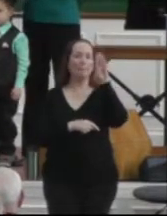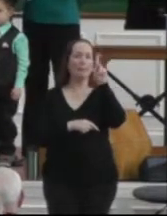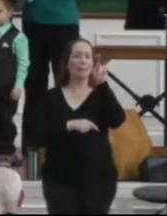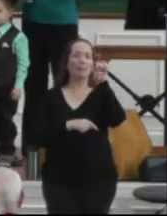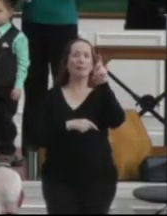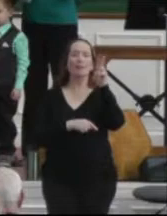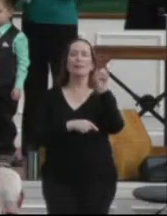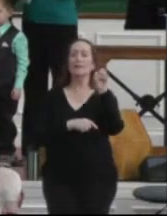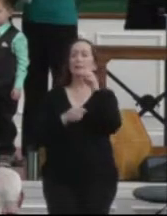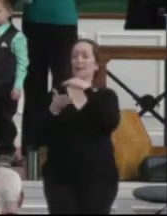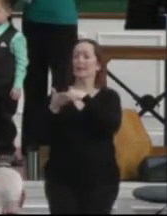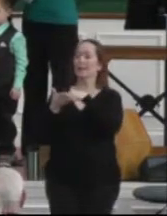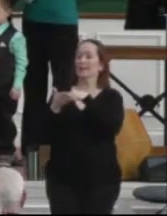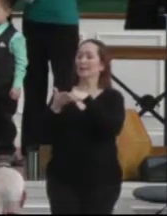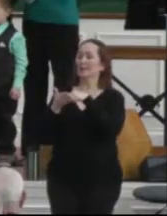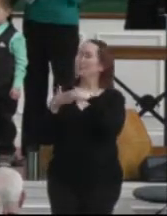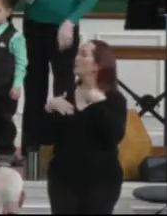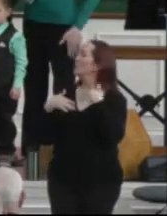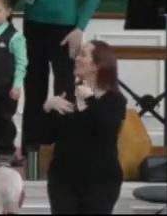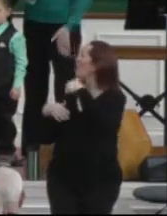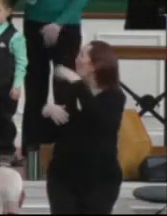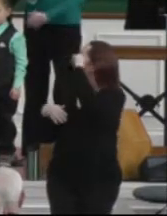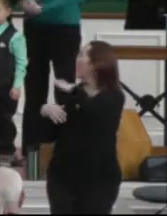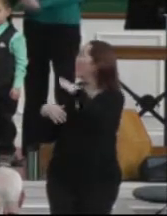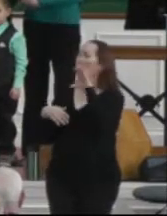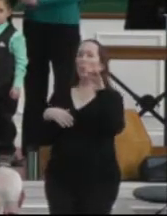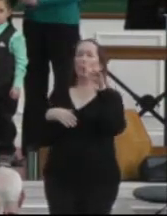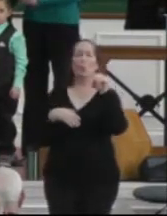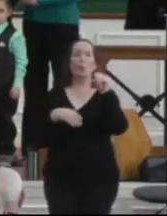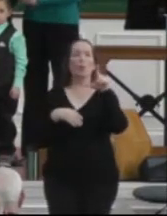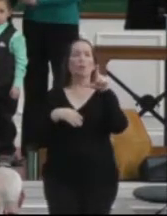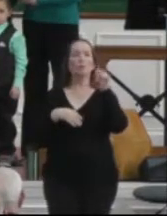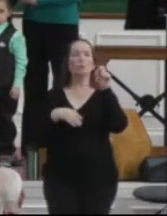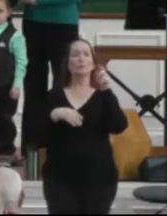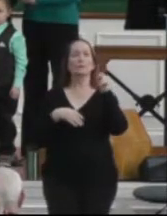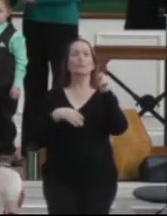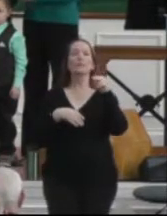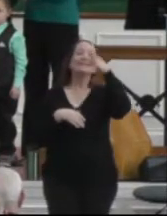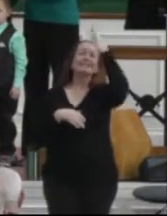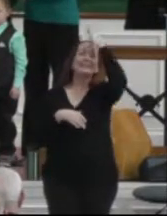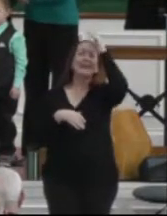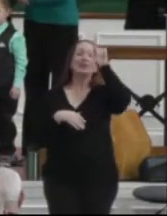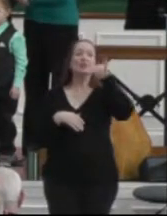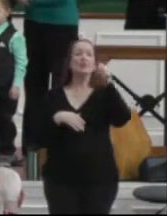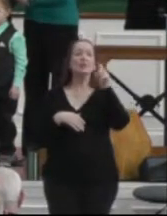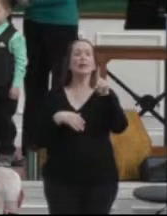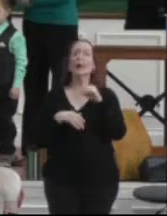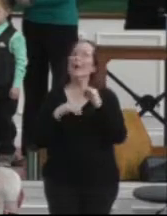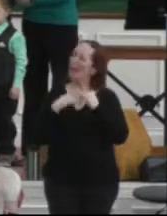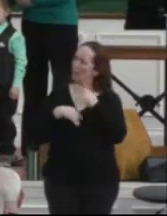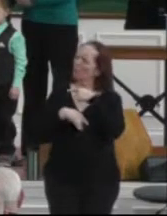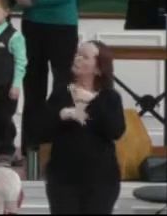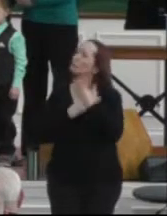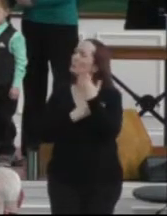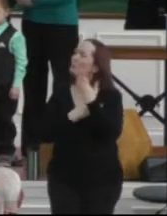And this young man is Colton, and dad, Jed. How are you this morning, bud?